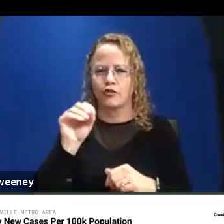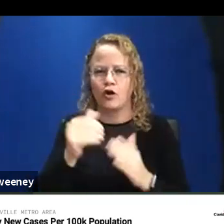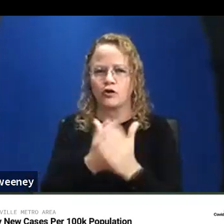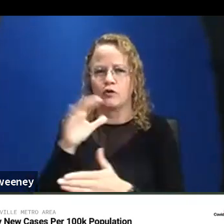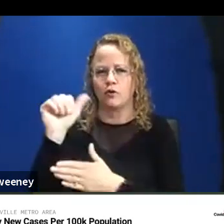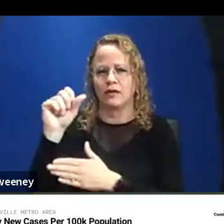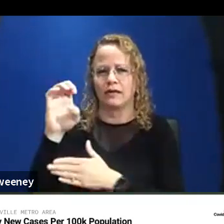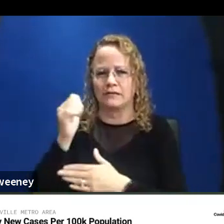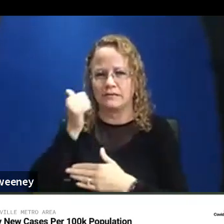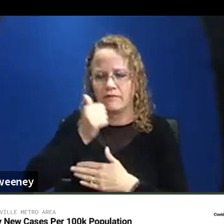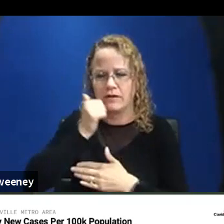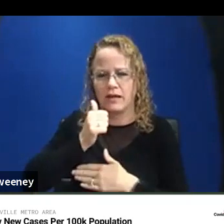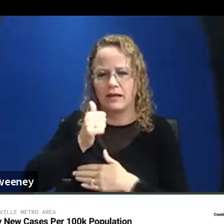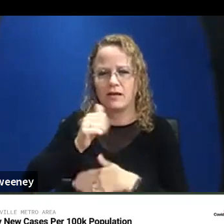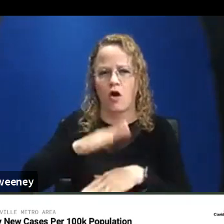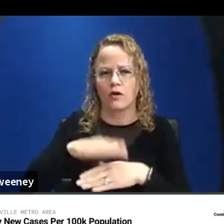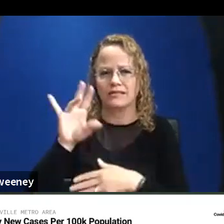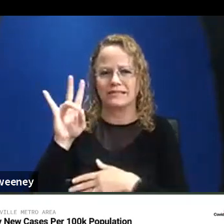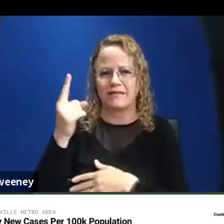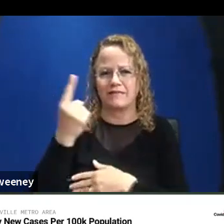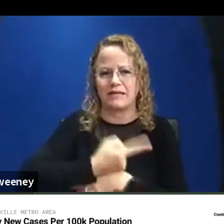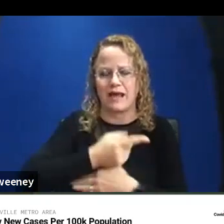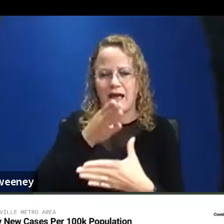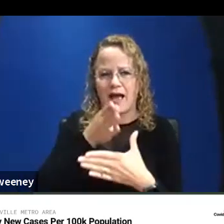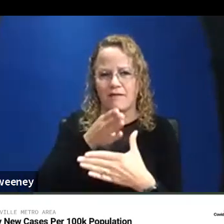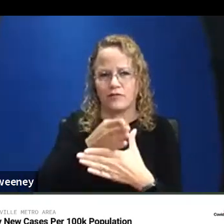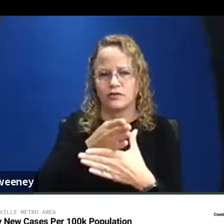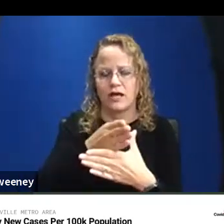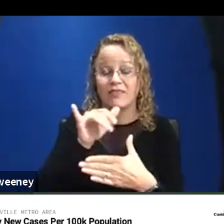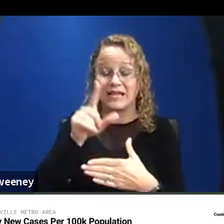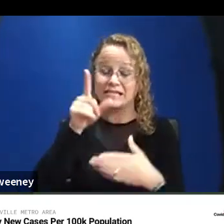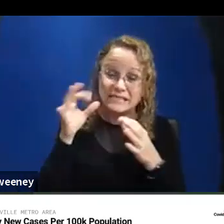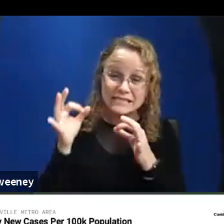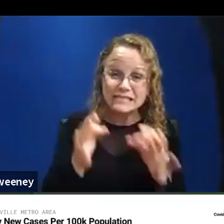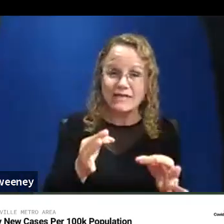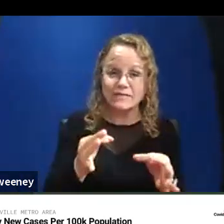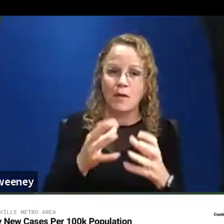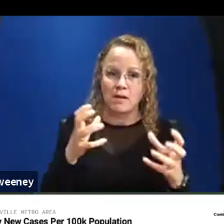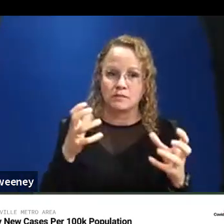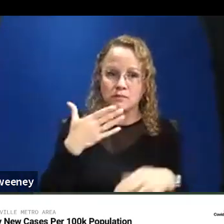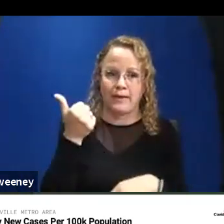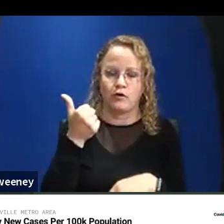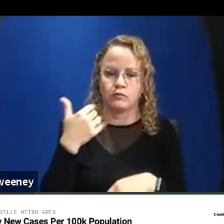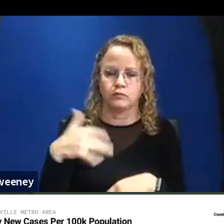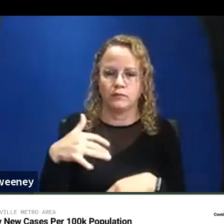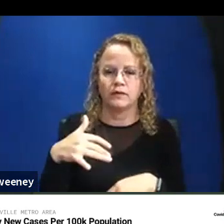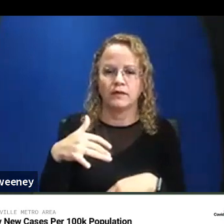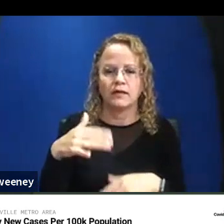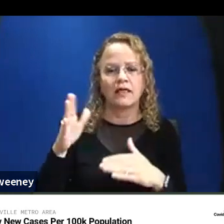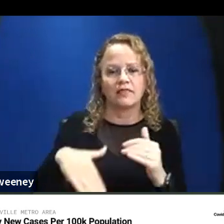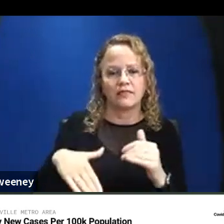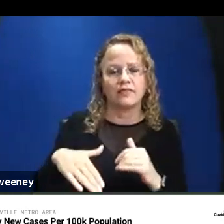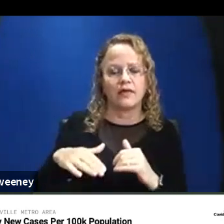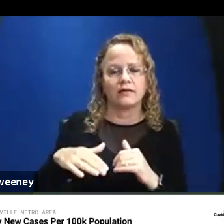day on a 7-day average. And that is definitely much, much better than where we